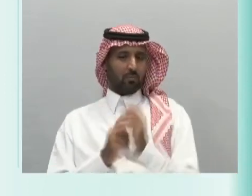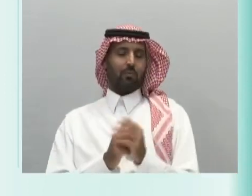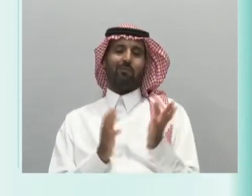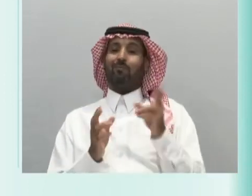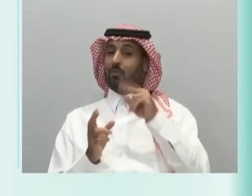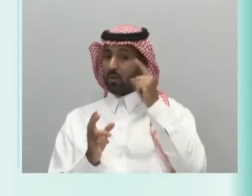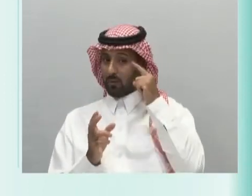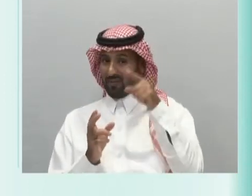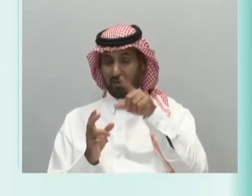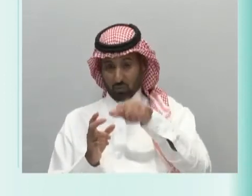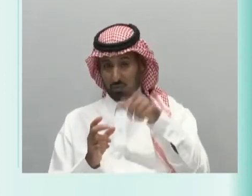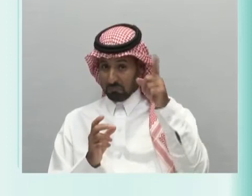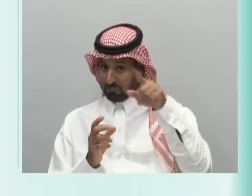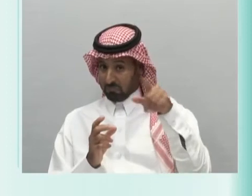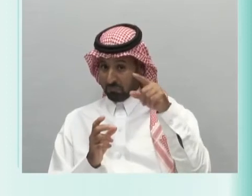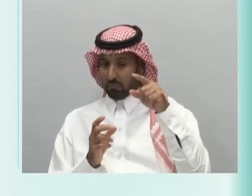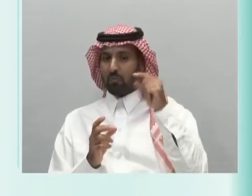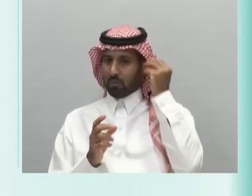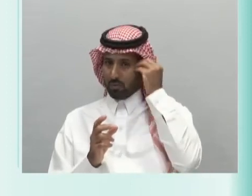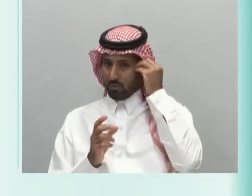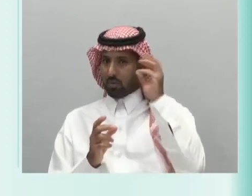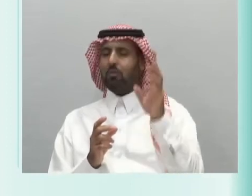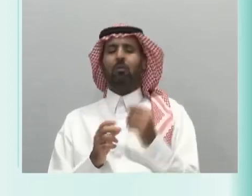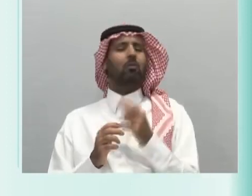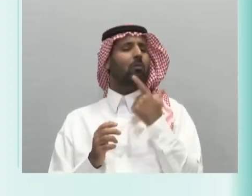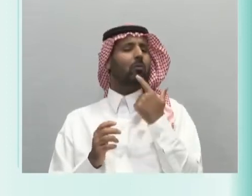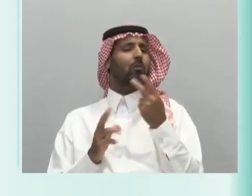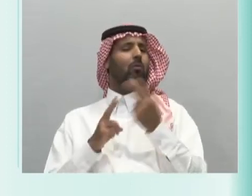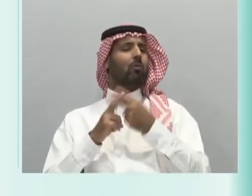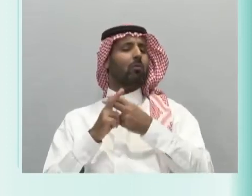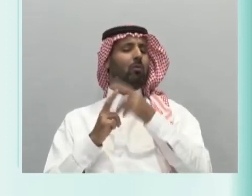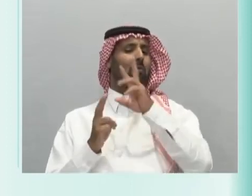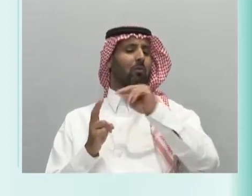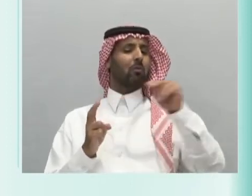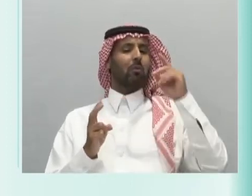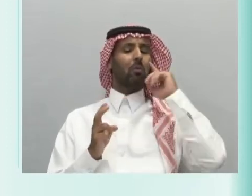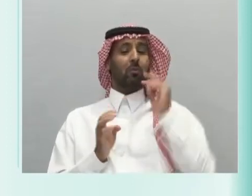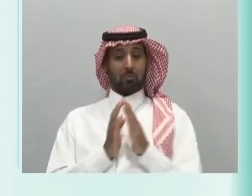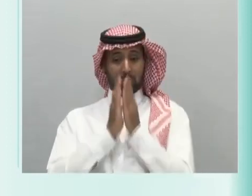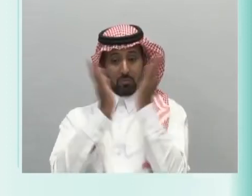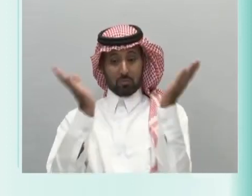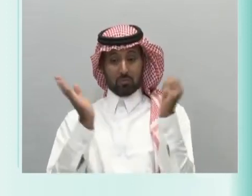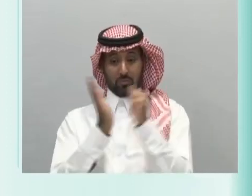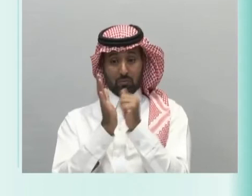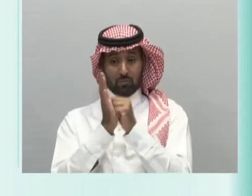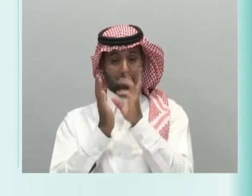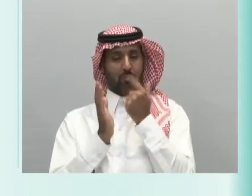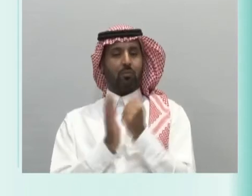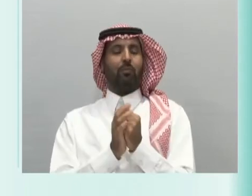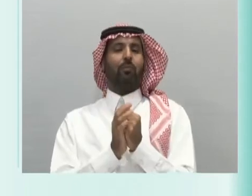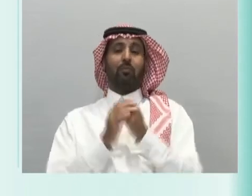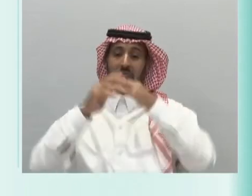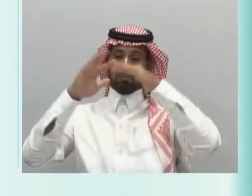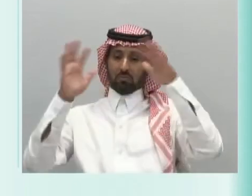check if you understand these four passages or not. Number one, which hotel is a tree house? Which one is a tree